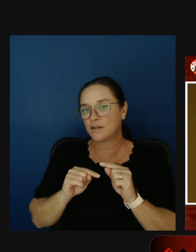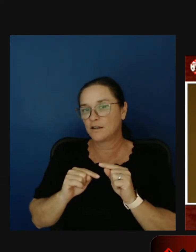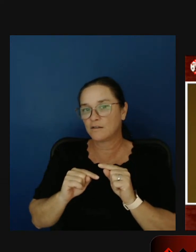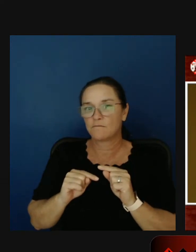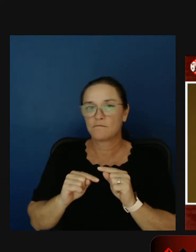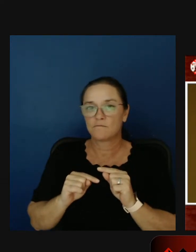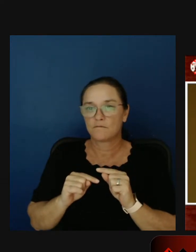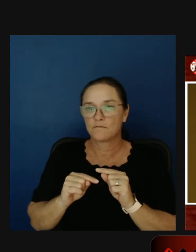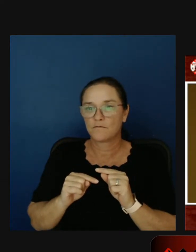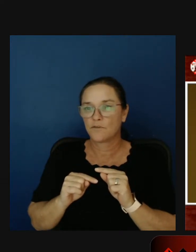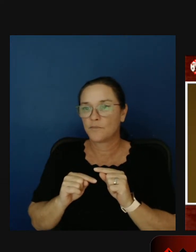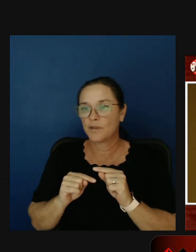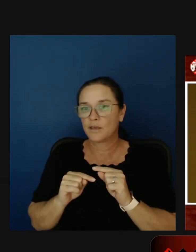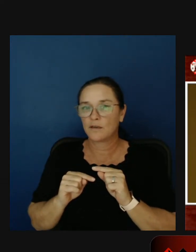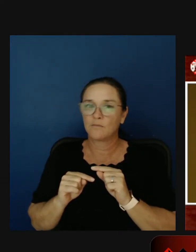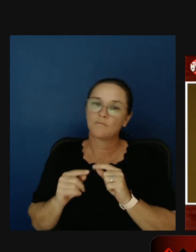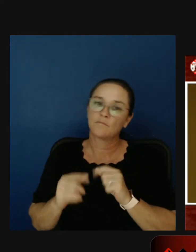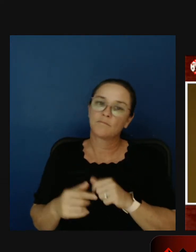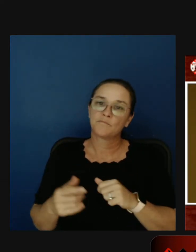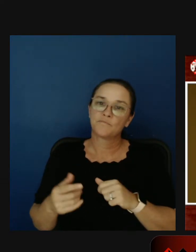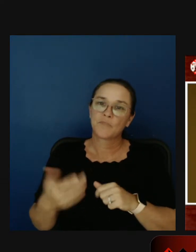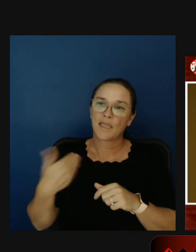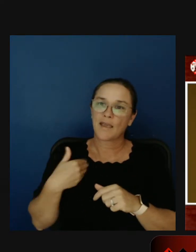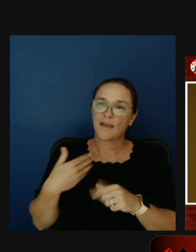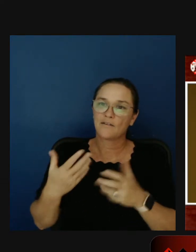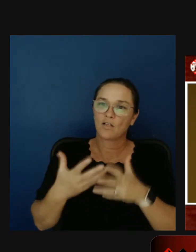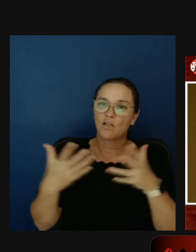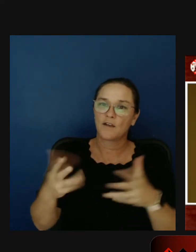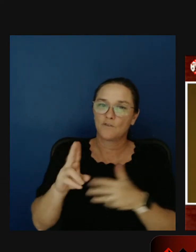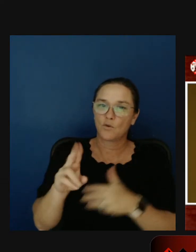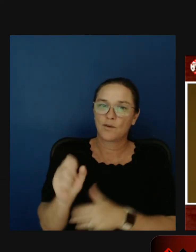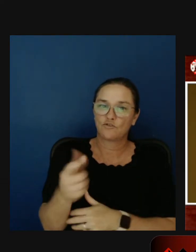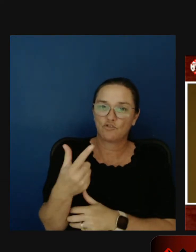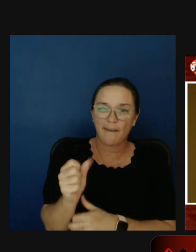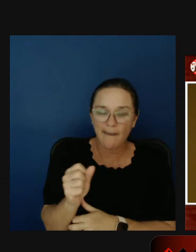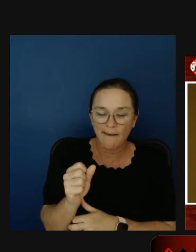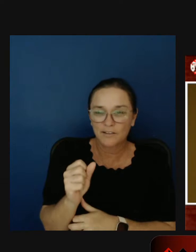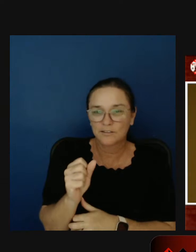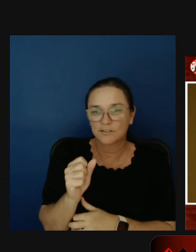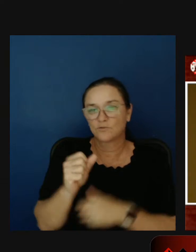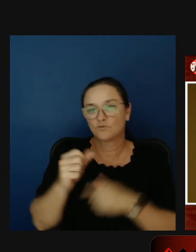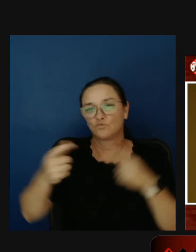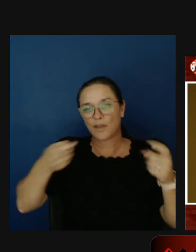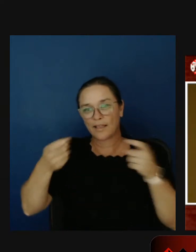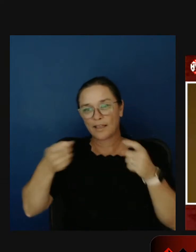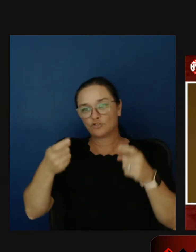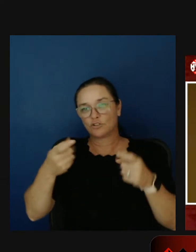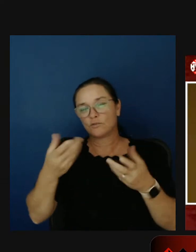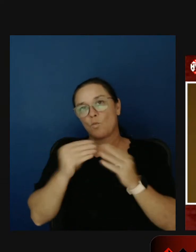runs afoul of a lot of USGS, we'll call them regulations, even though they're more practices,